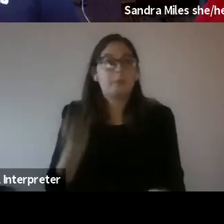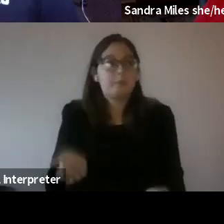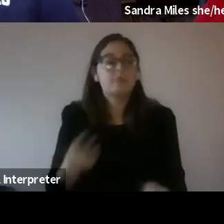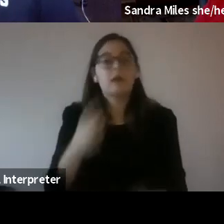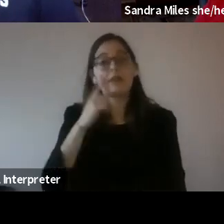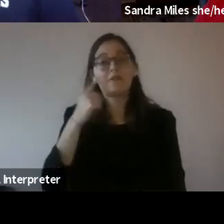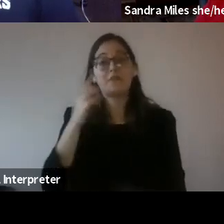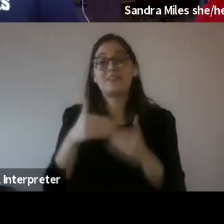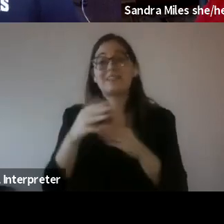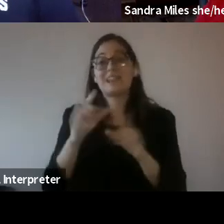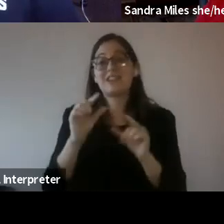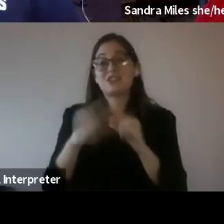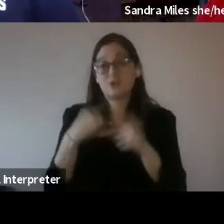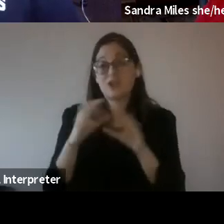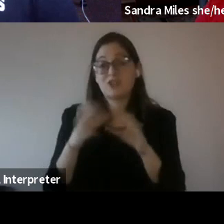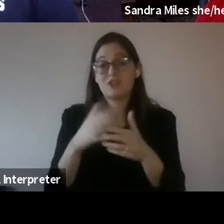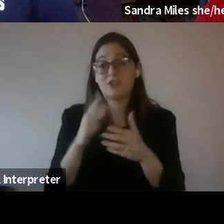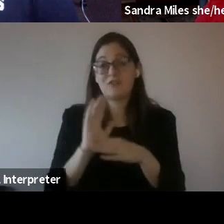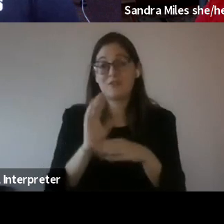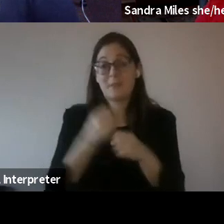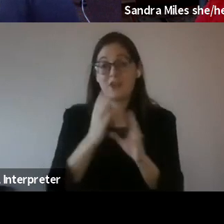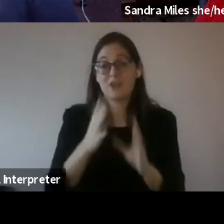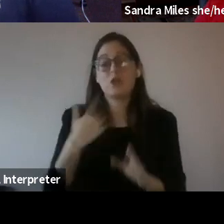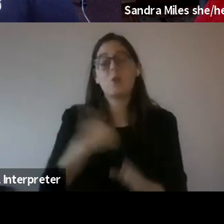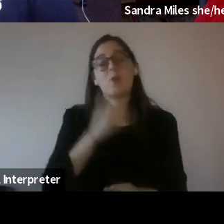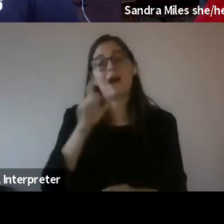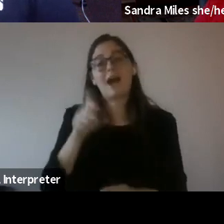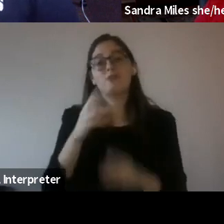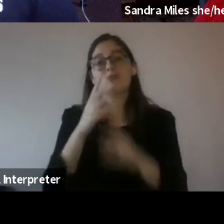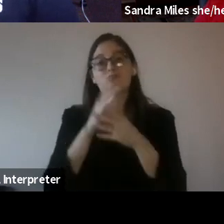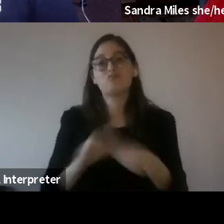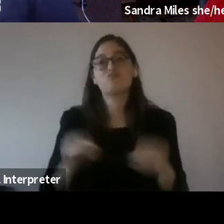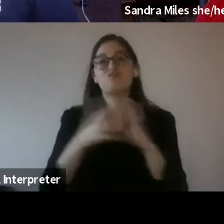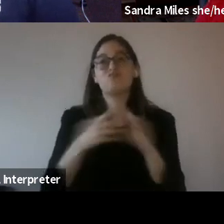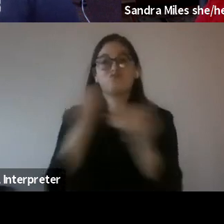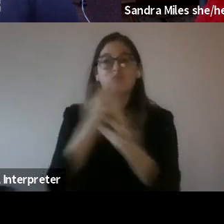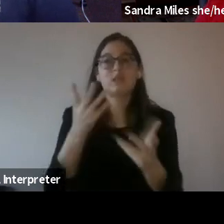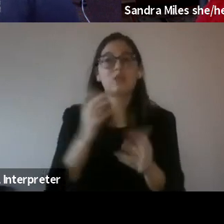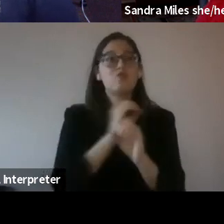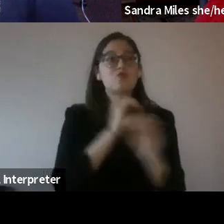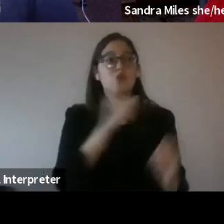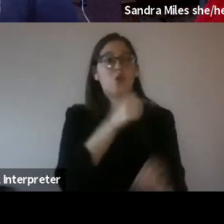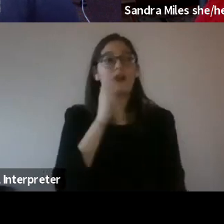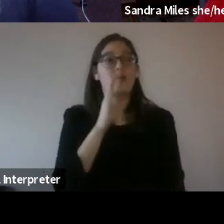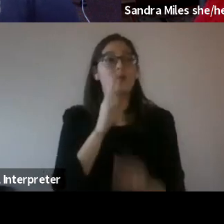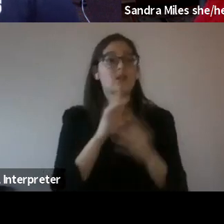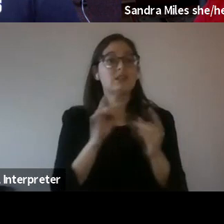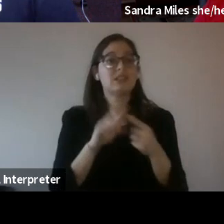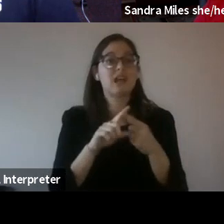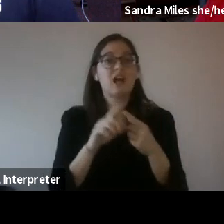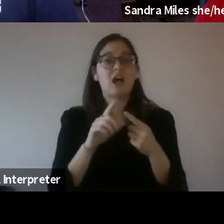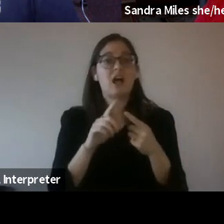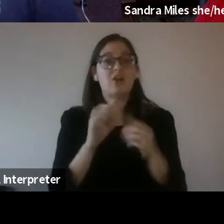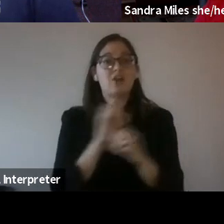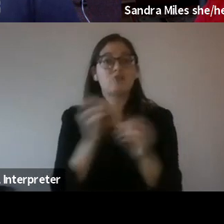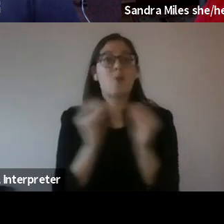next generation of filmmakers, we're gonna have to tell stories that no one else is gonna tell until there aren't any more stories to tell.